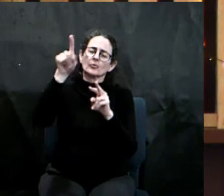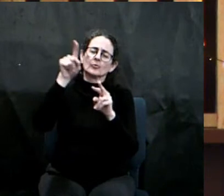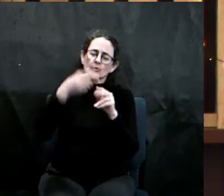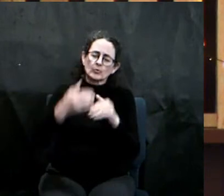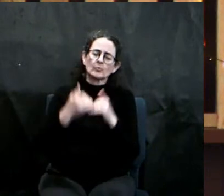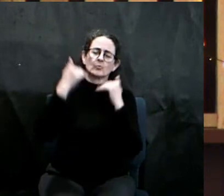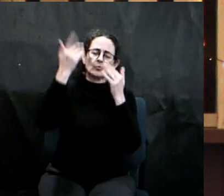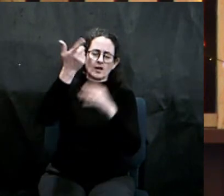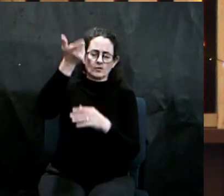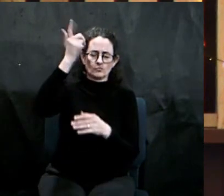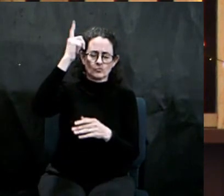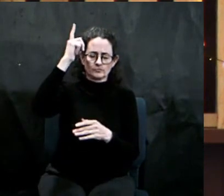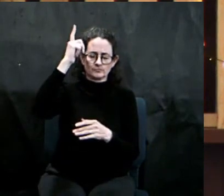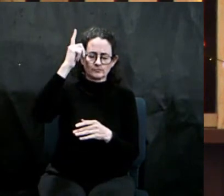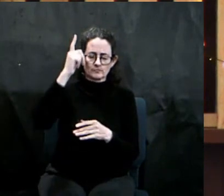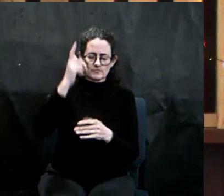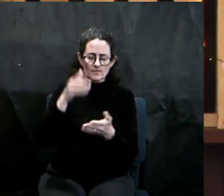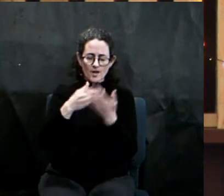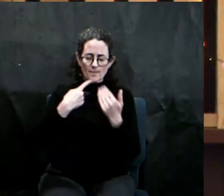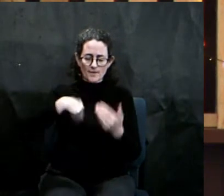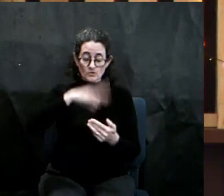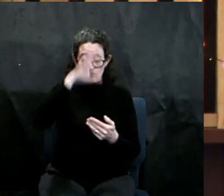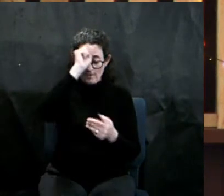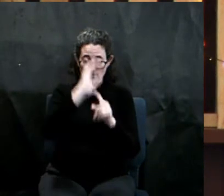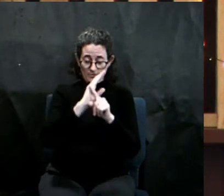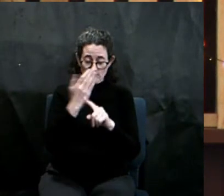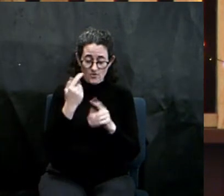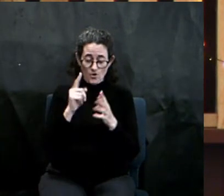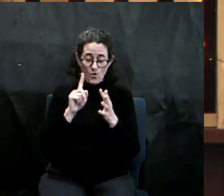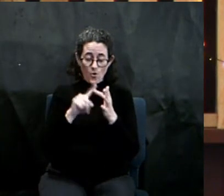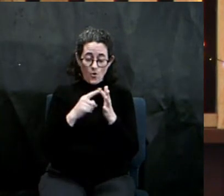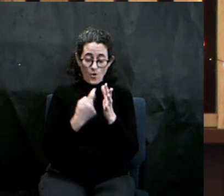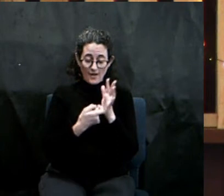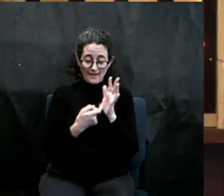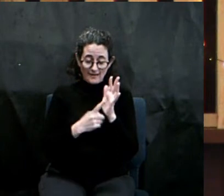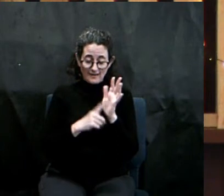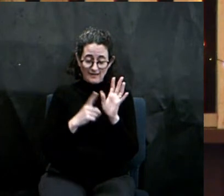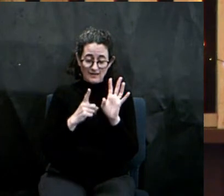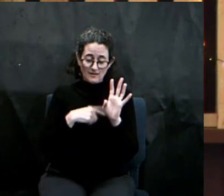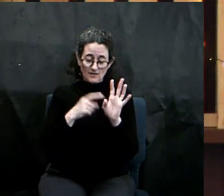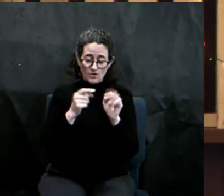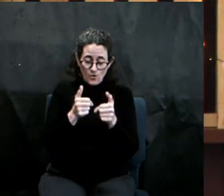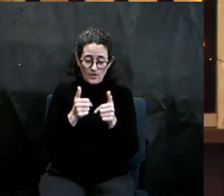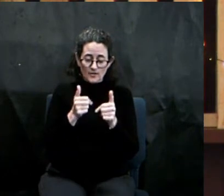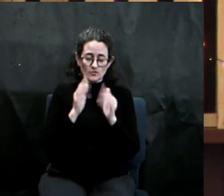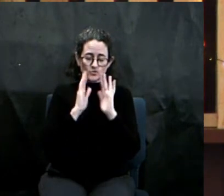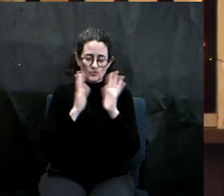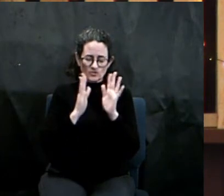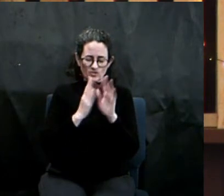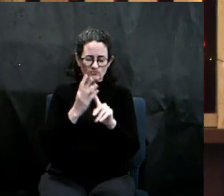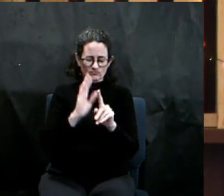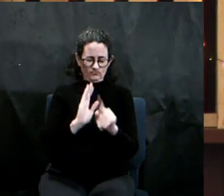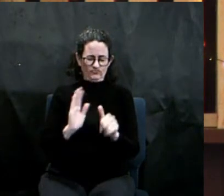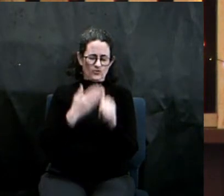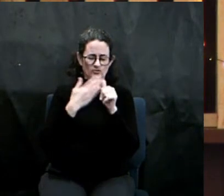Let us remember the early church and her commitment to you, Lord Jesus, to each other and to the known world at the